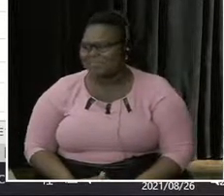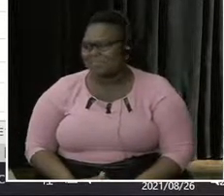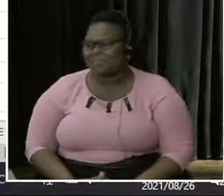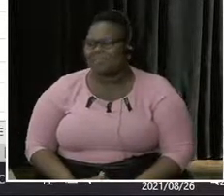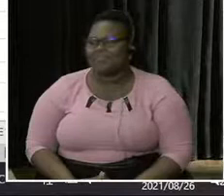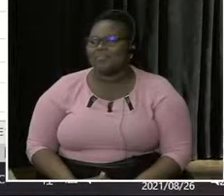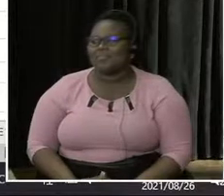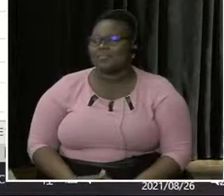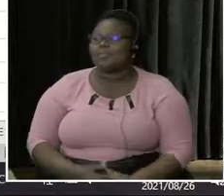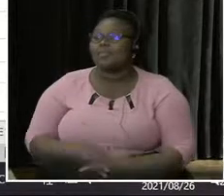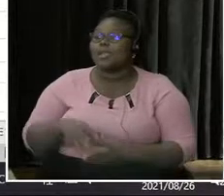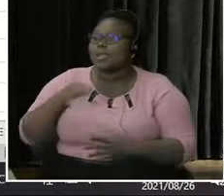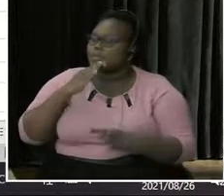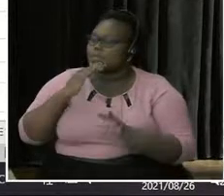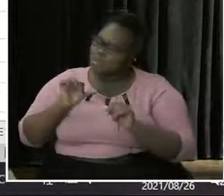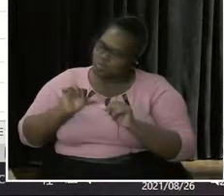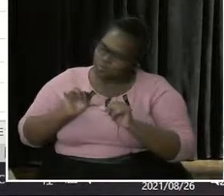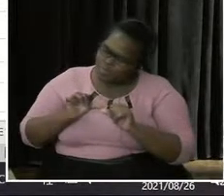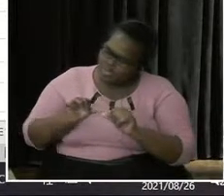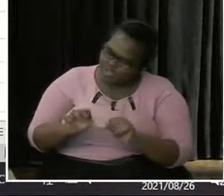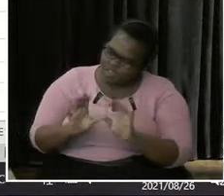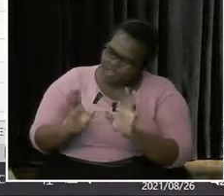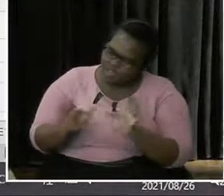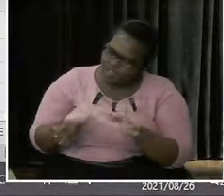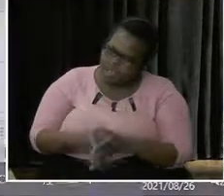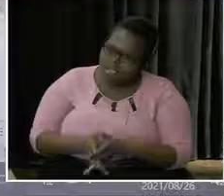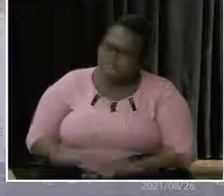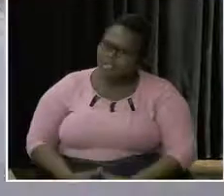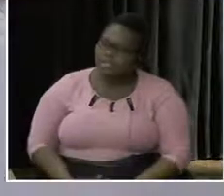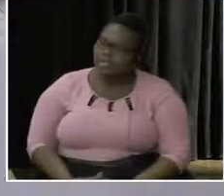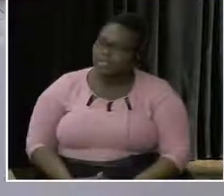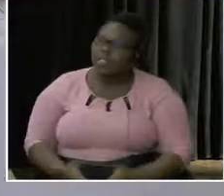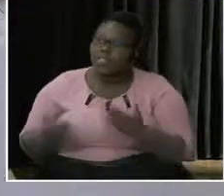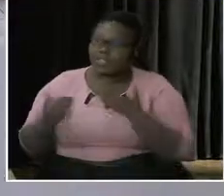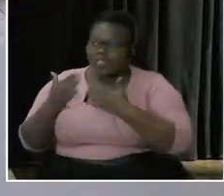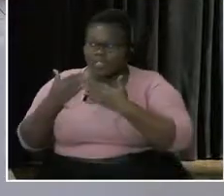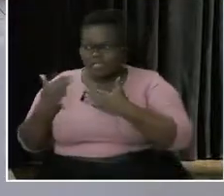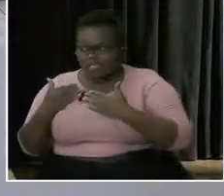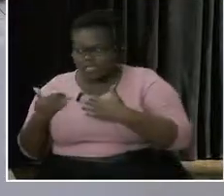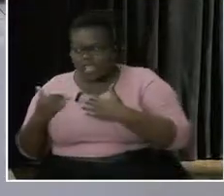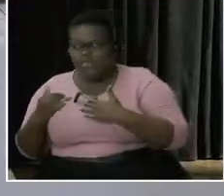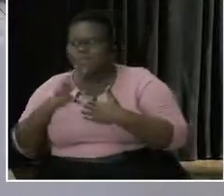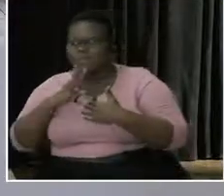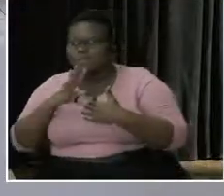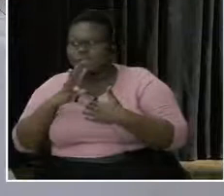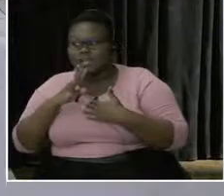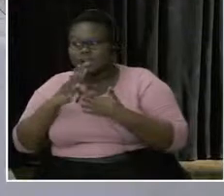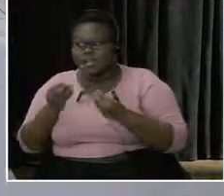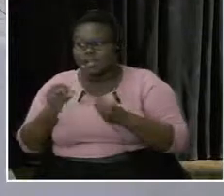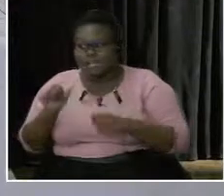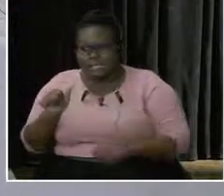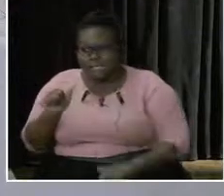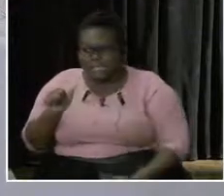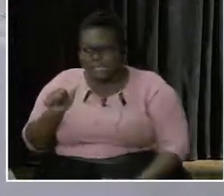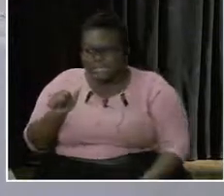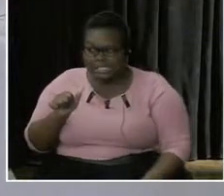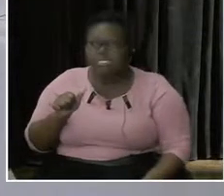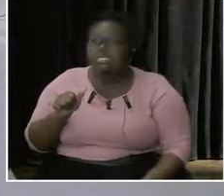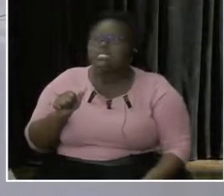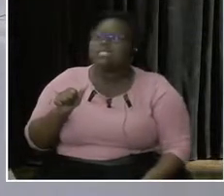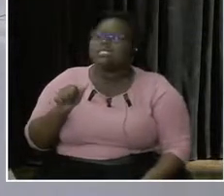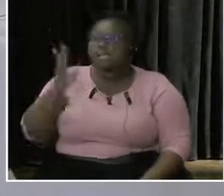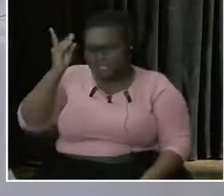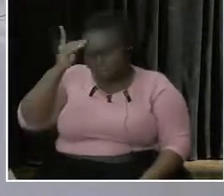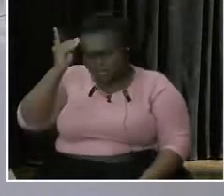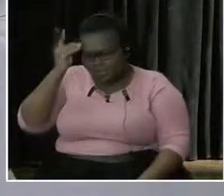Okay, the recommendation is carried. Thank you very much, Madam Speaker. Item number 6,